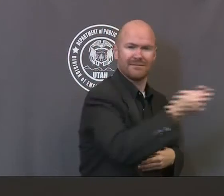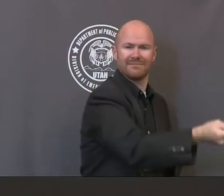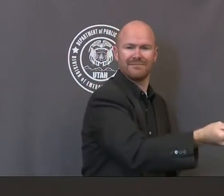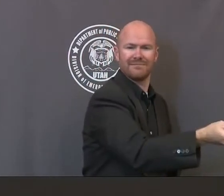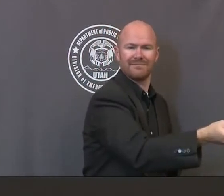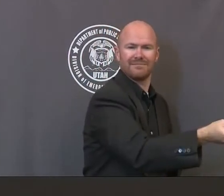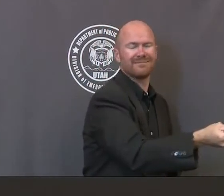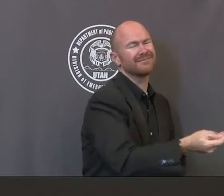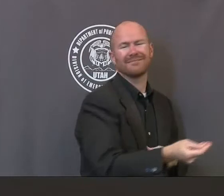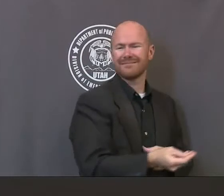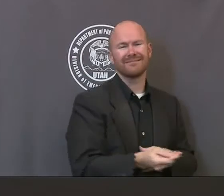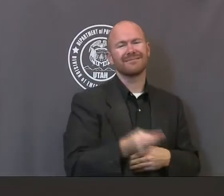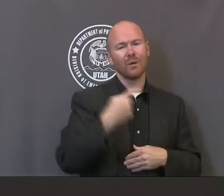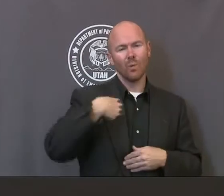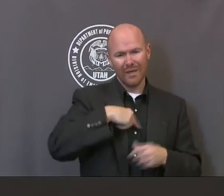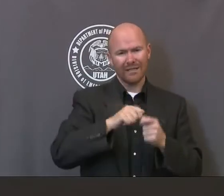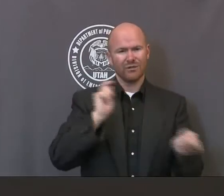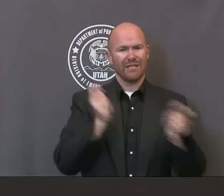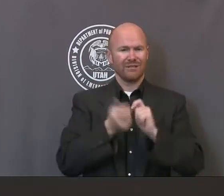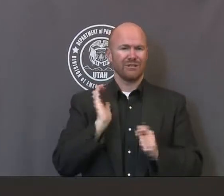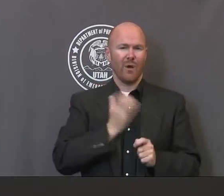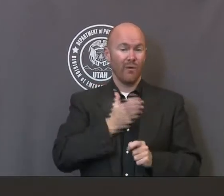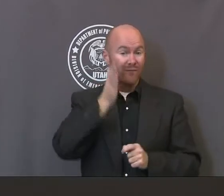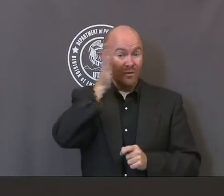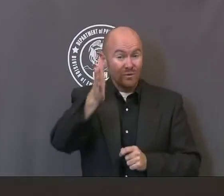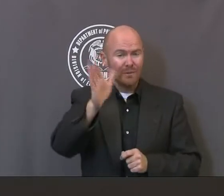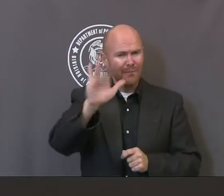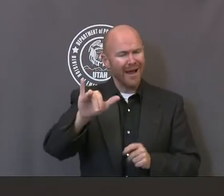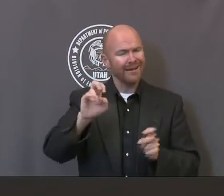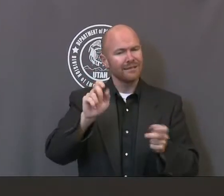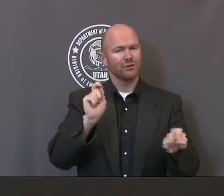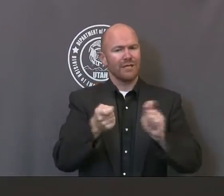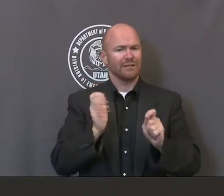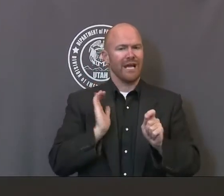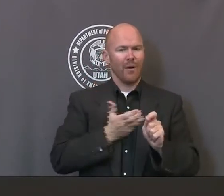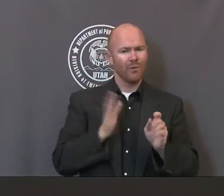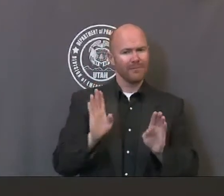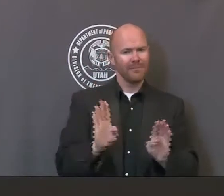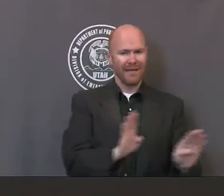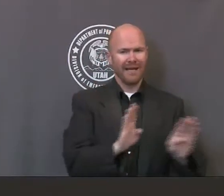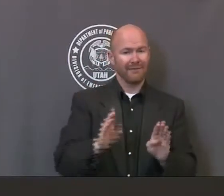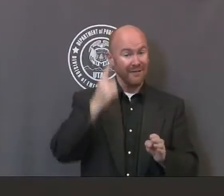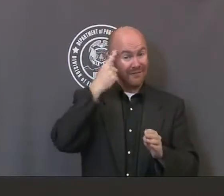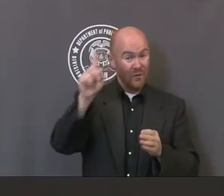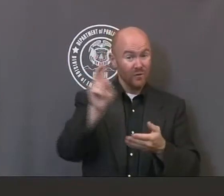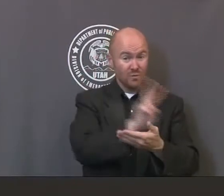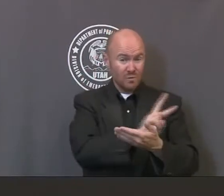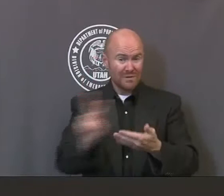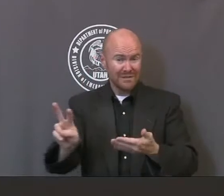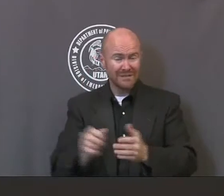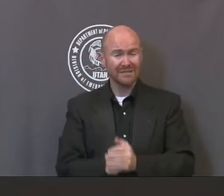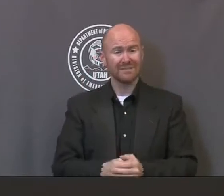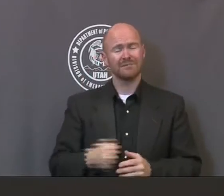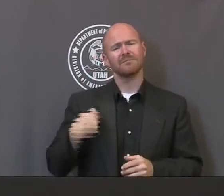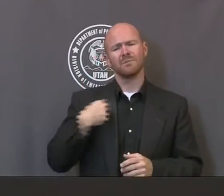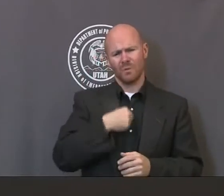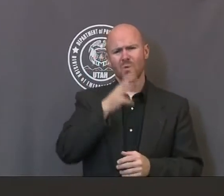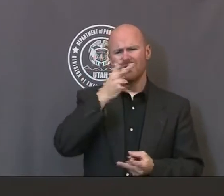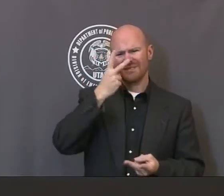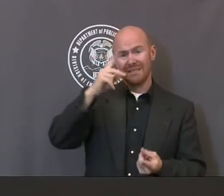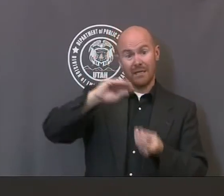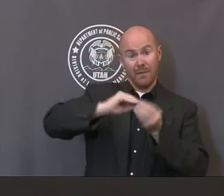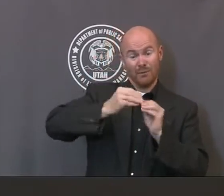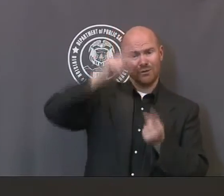by changing our behavior. By obeying restrictions outlined by this new data-driven system, we will see fewer